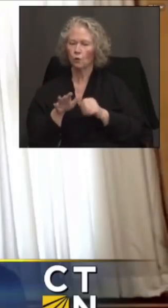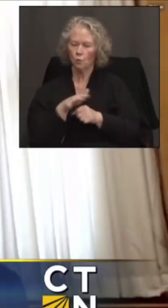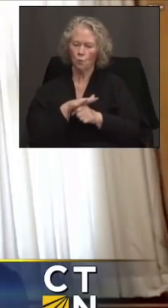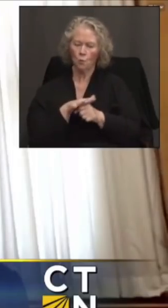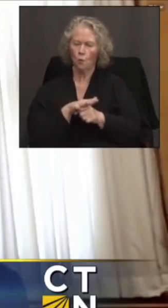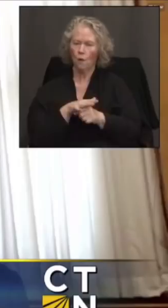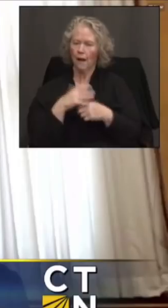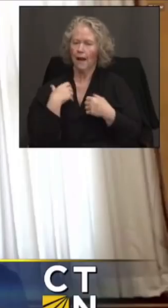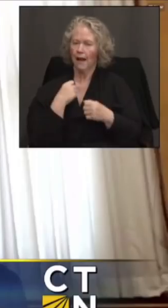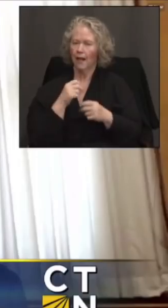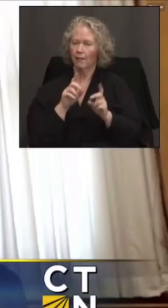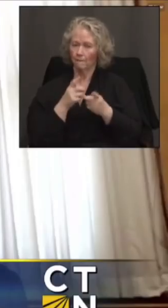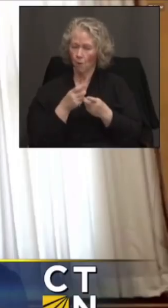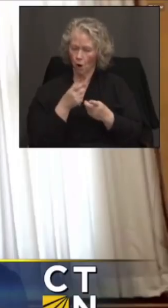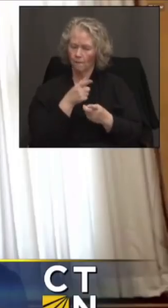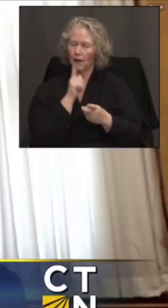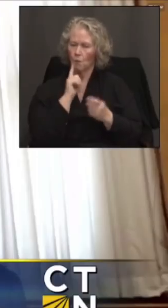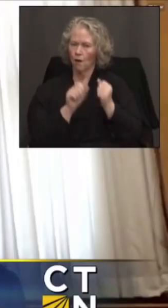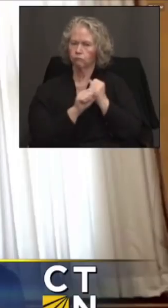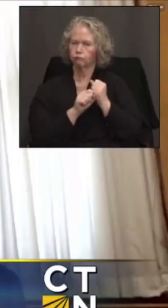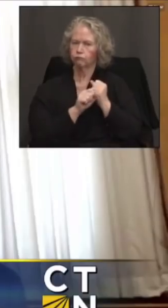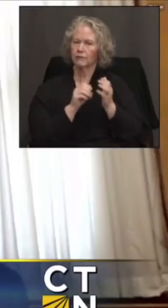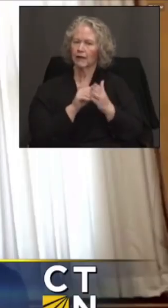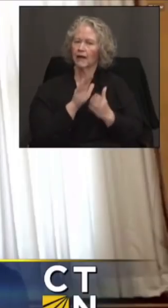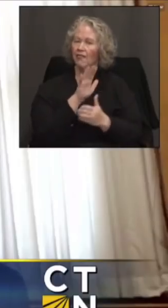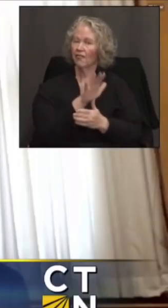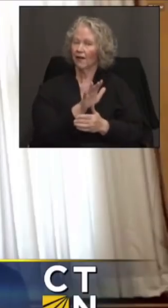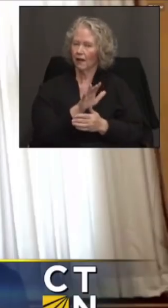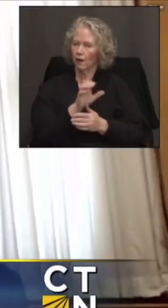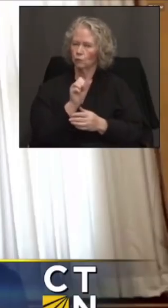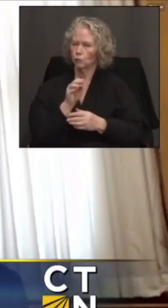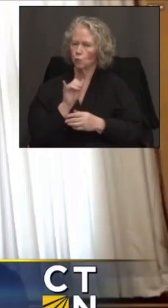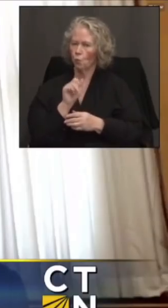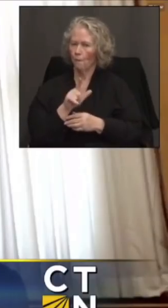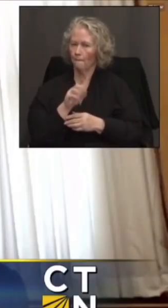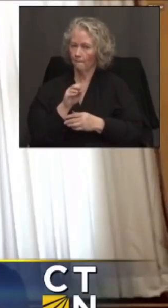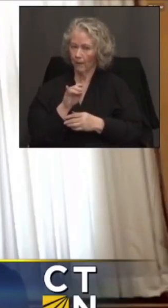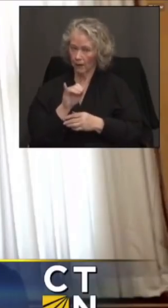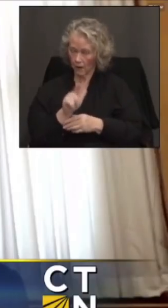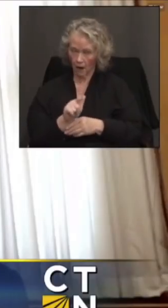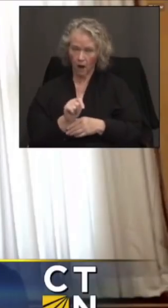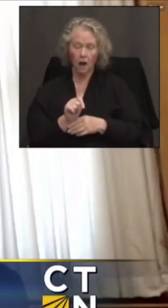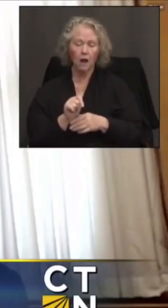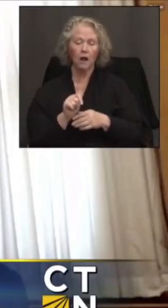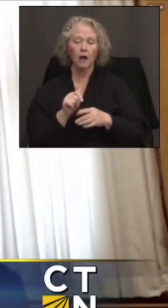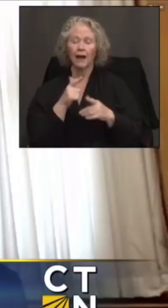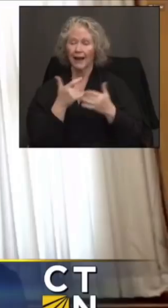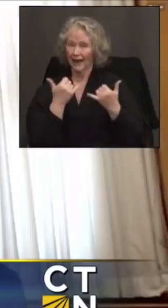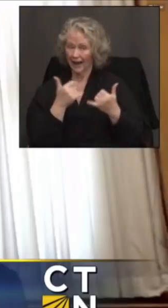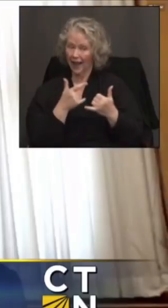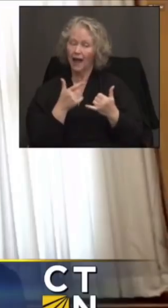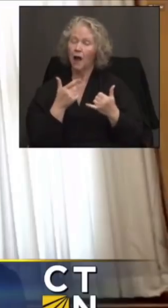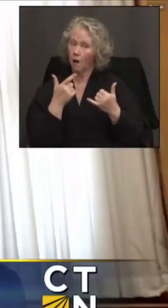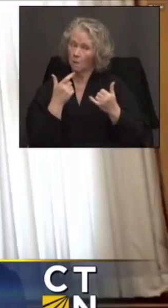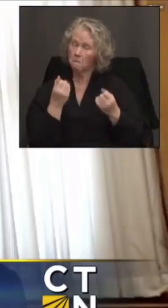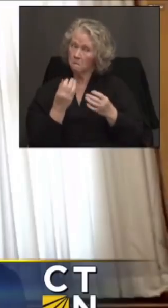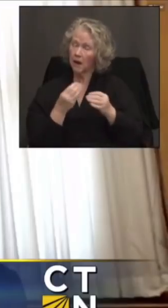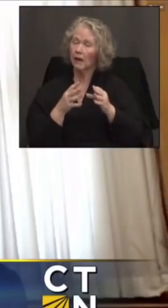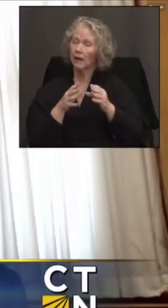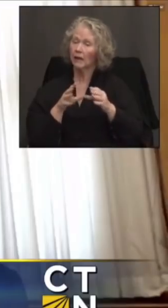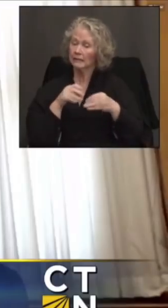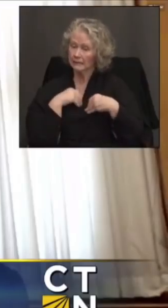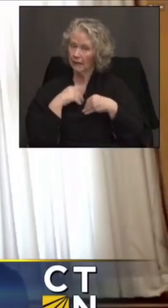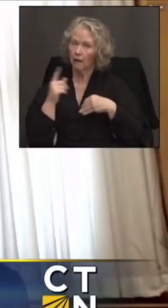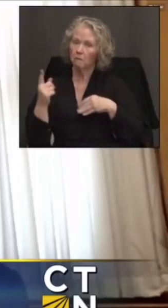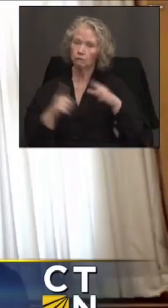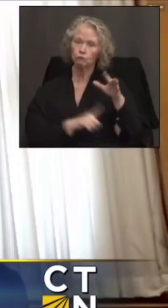website. It'll be well advertised there on their social media. Many of them are now increasingly accepting walk-up appointments. I